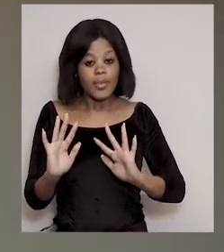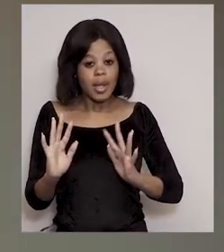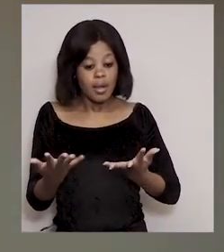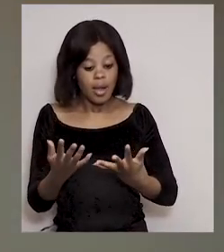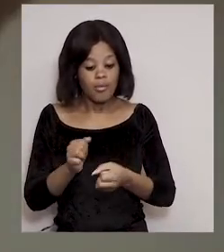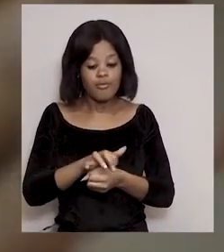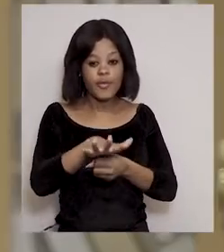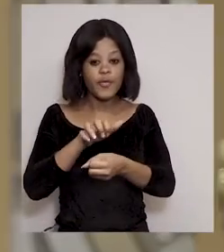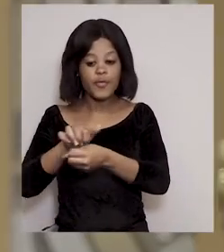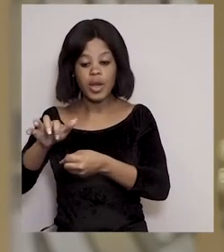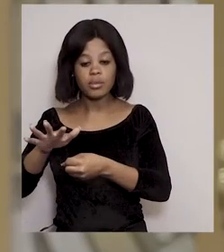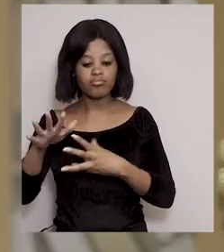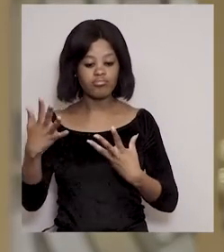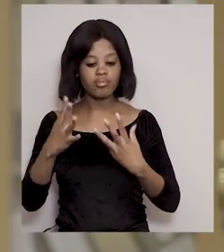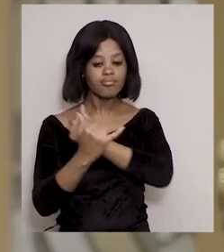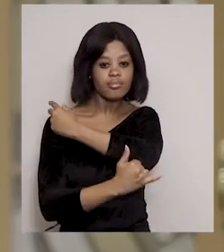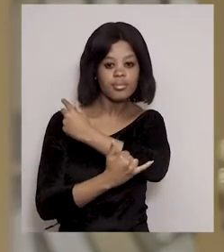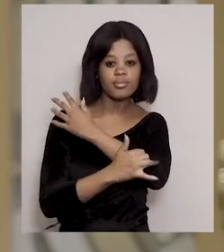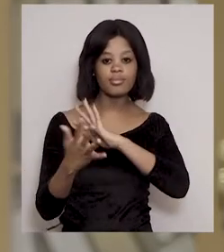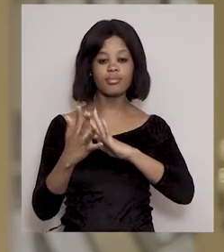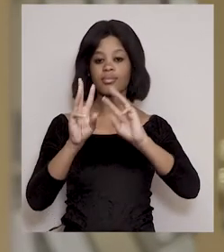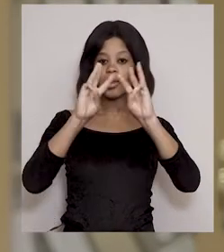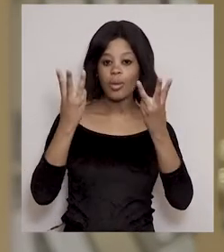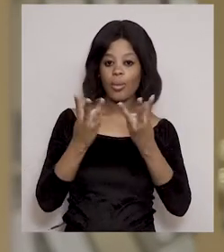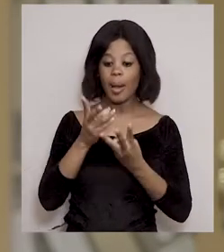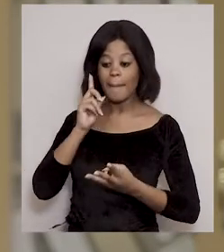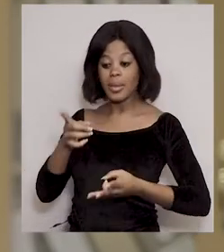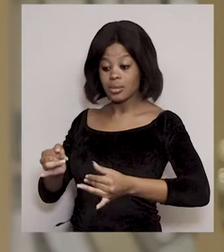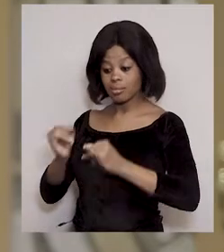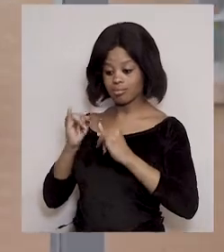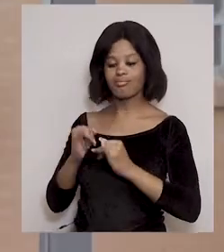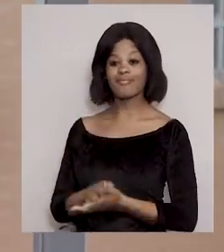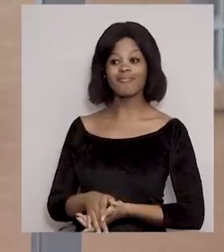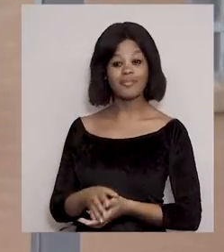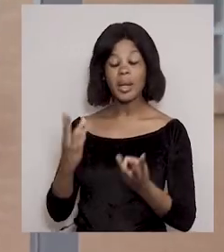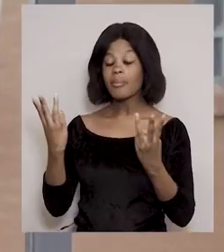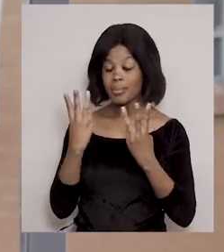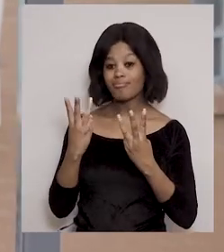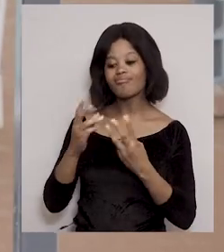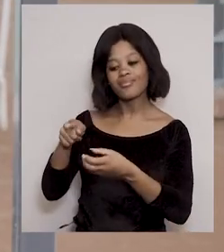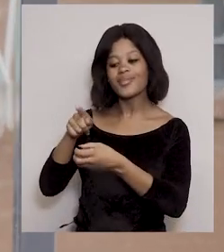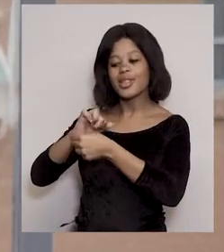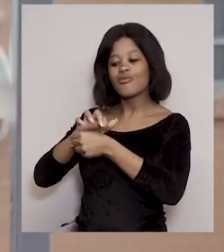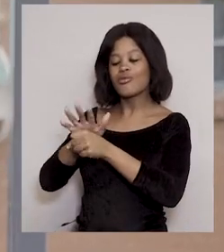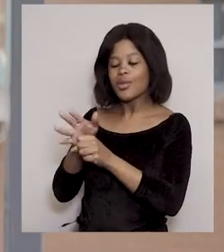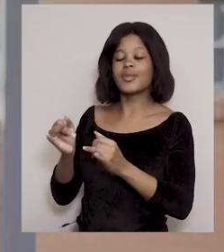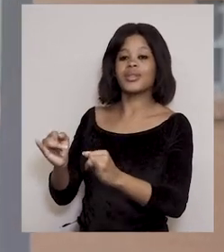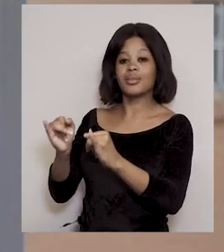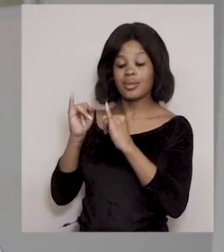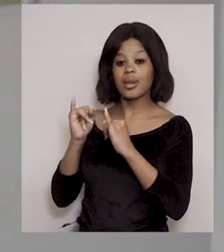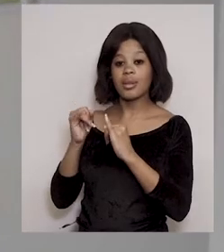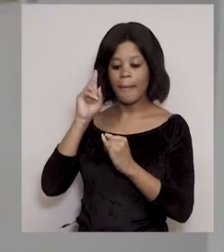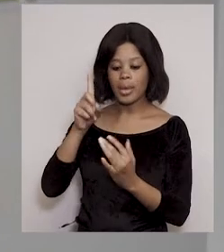it's impacting us as a country or as a world, that we need to take it very seriously. People, COVID-19 is serious and it